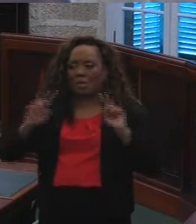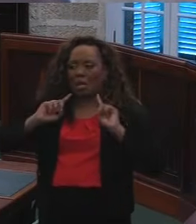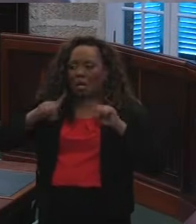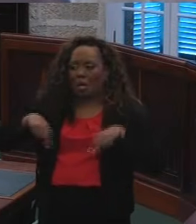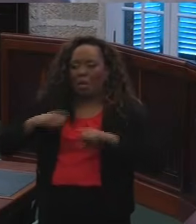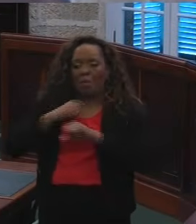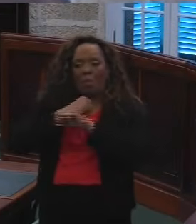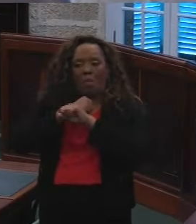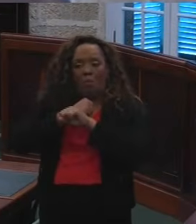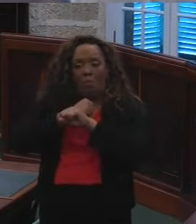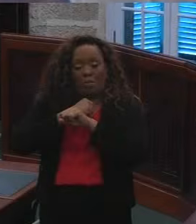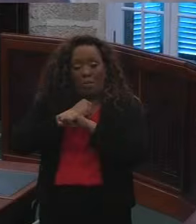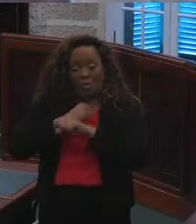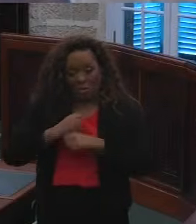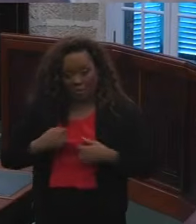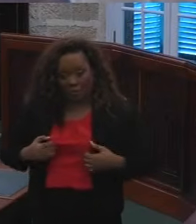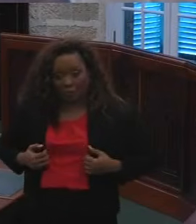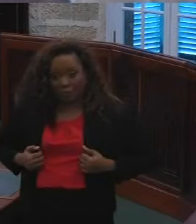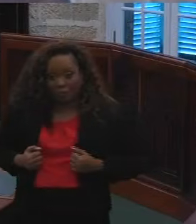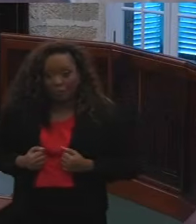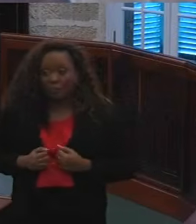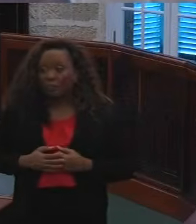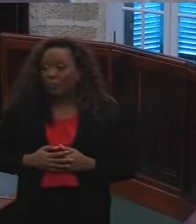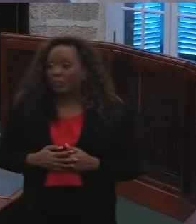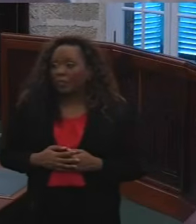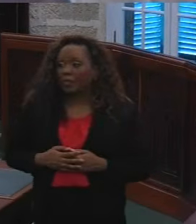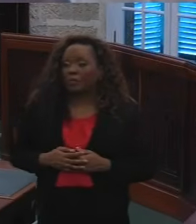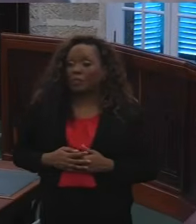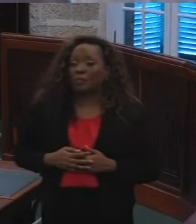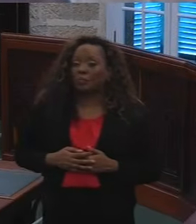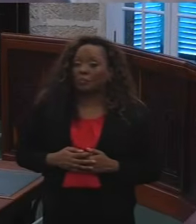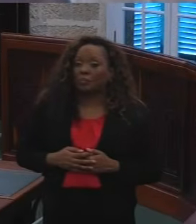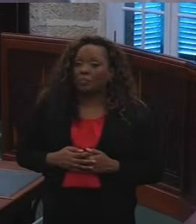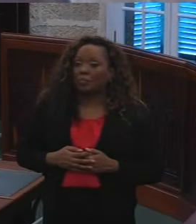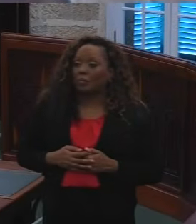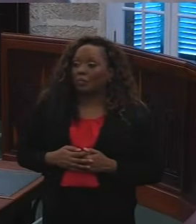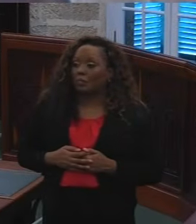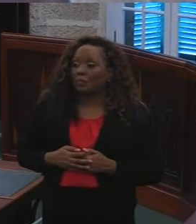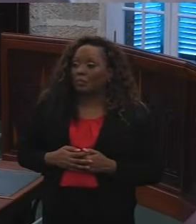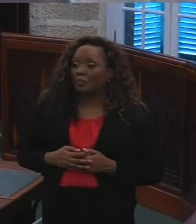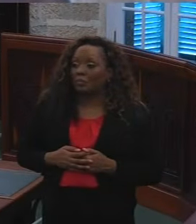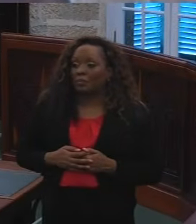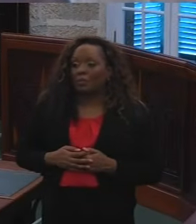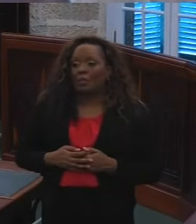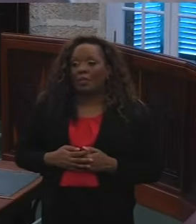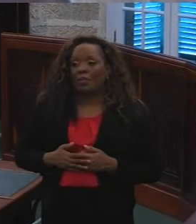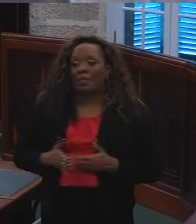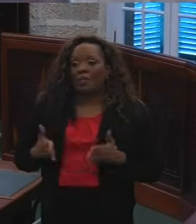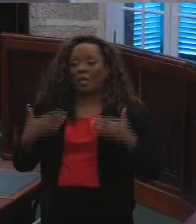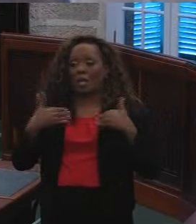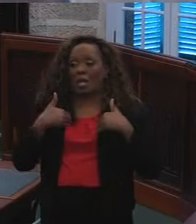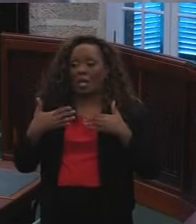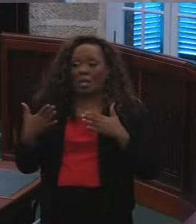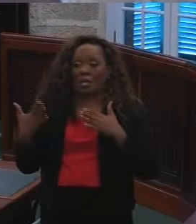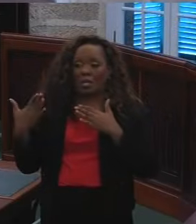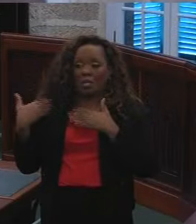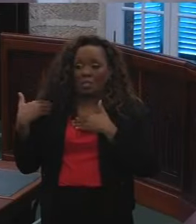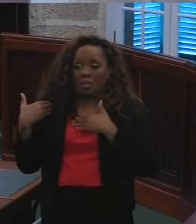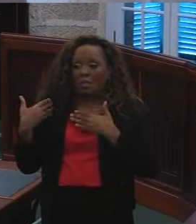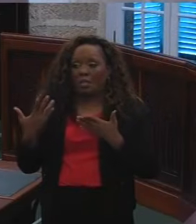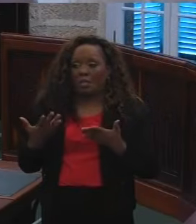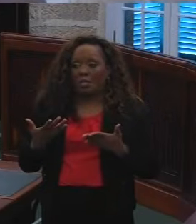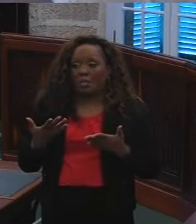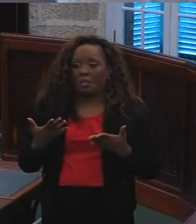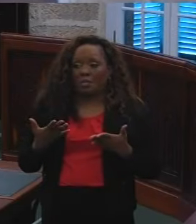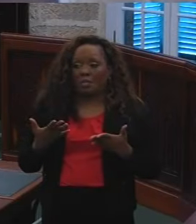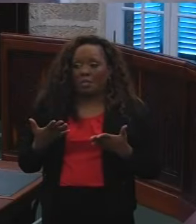older person and the considerations to be taken into that account. These include the need for